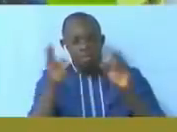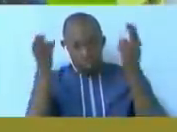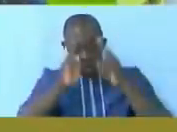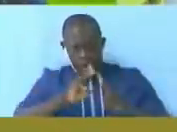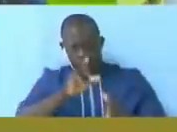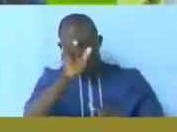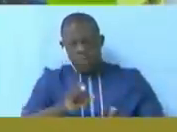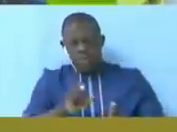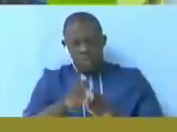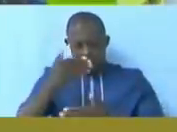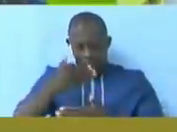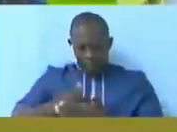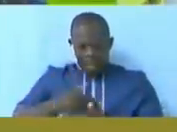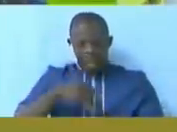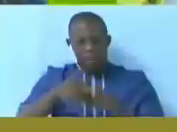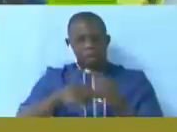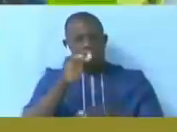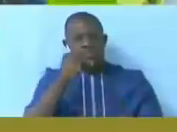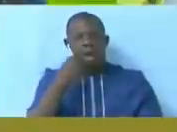it.